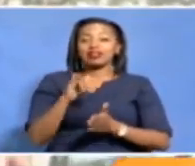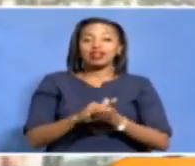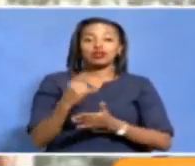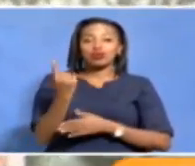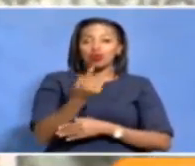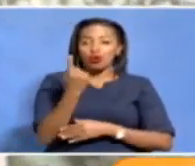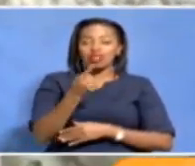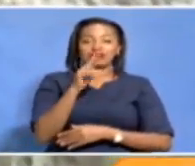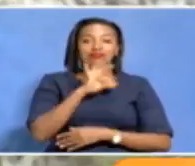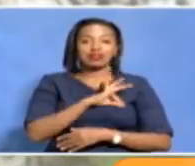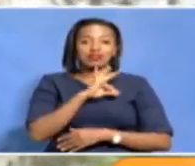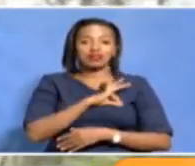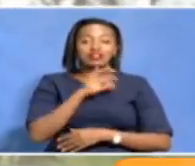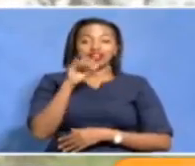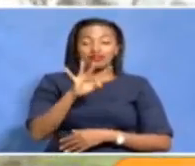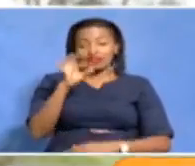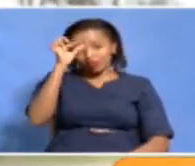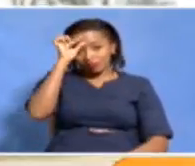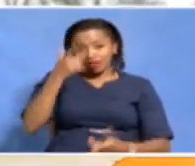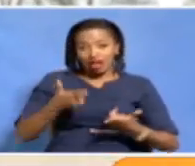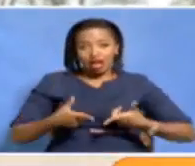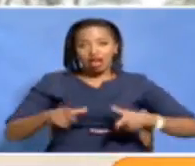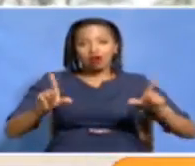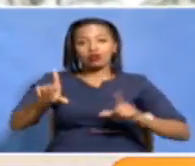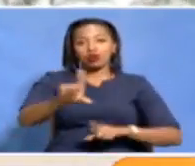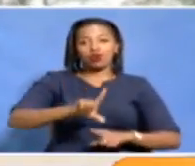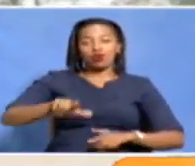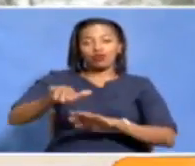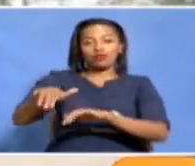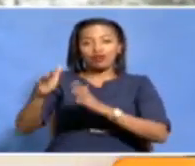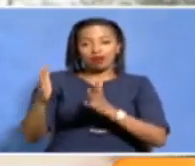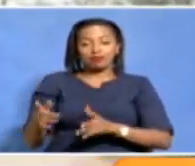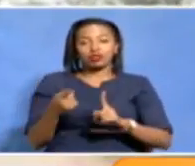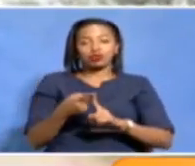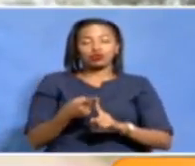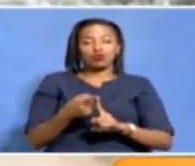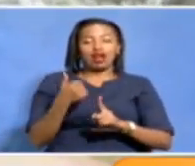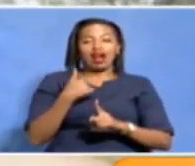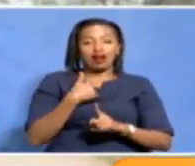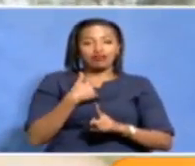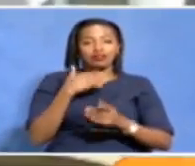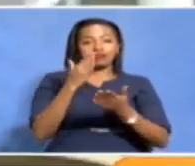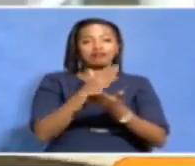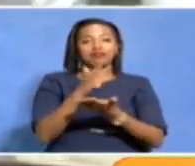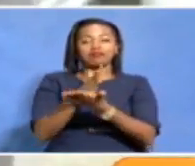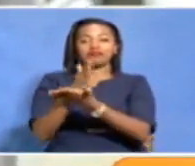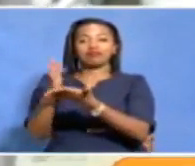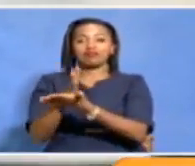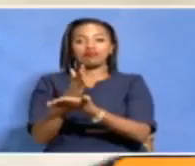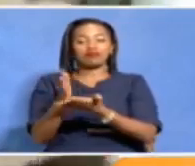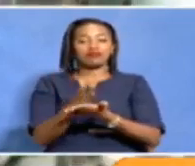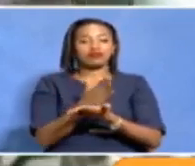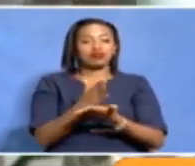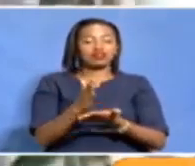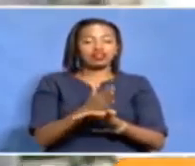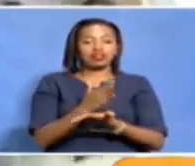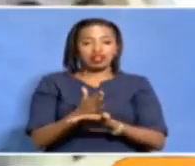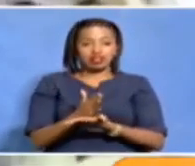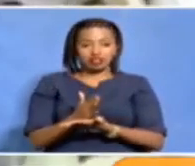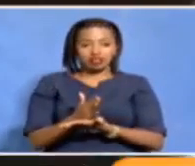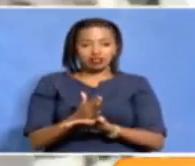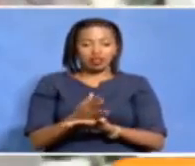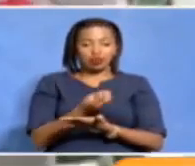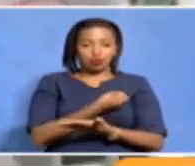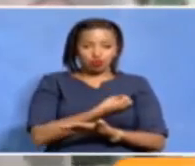bear fruit if the government allowed local farmers to own substantial shares of the miller. Sony has been one of the five